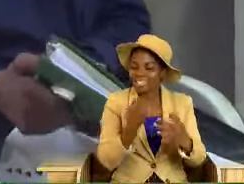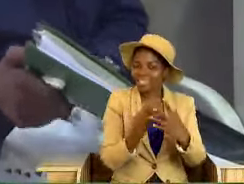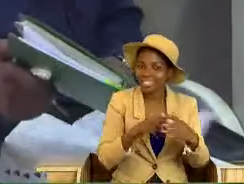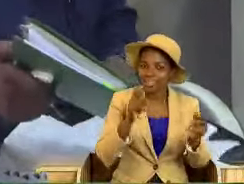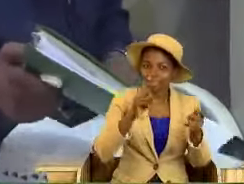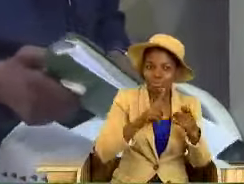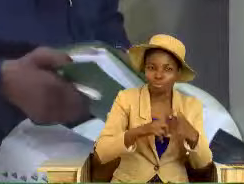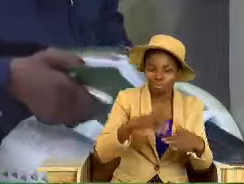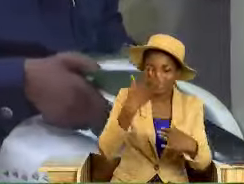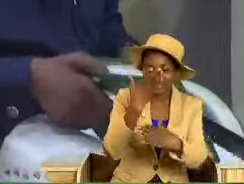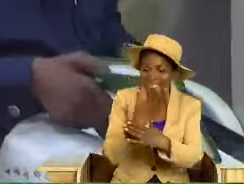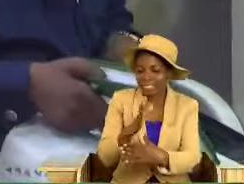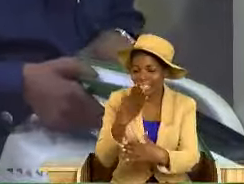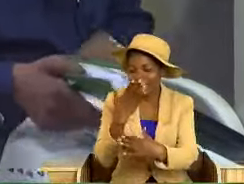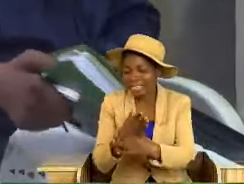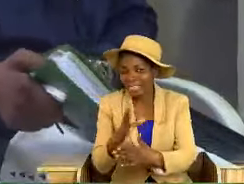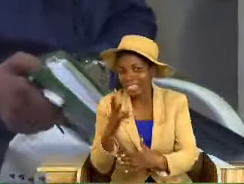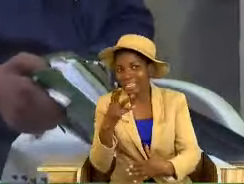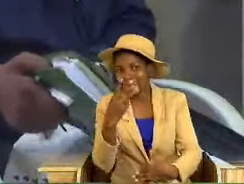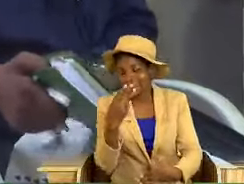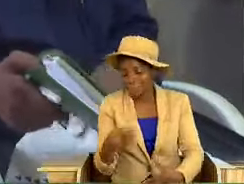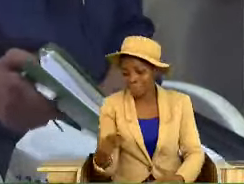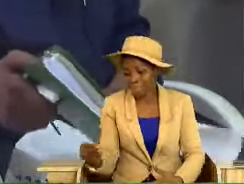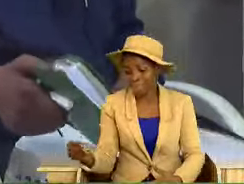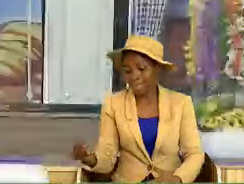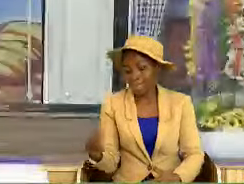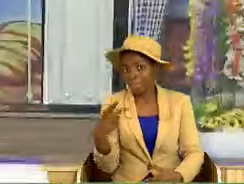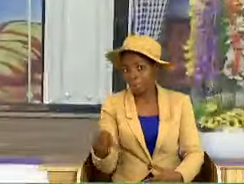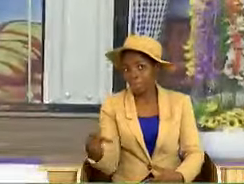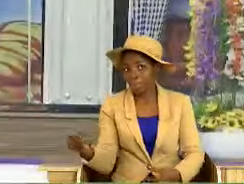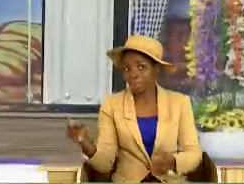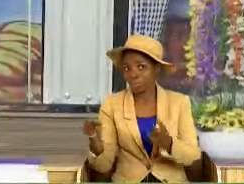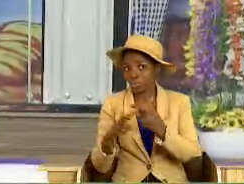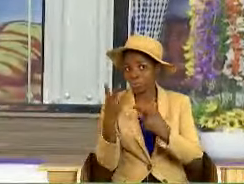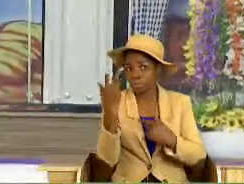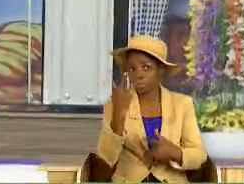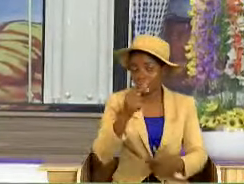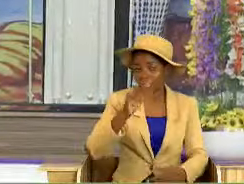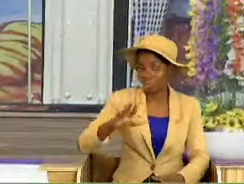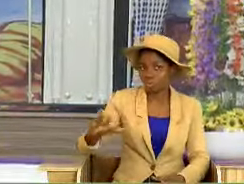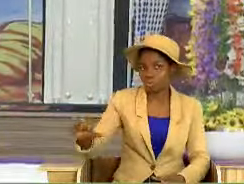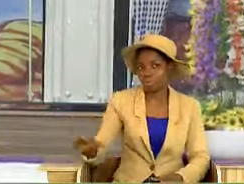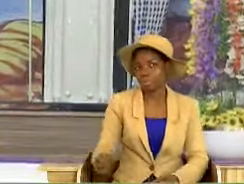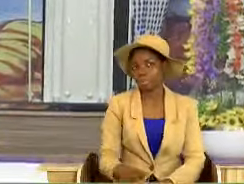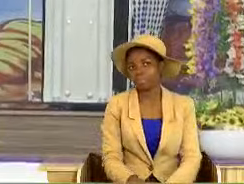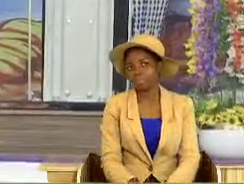them let us see what he give to zeom in Genesis